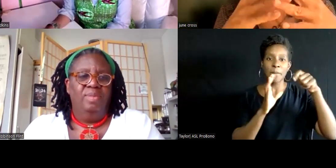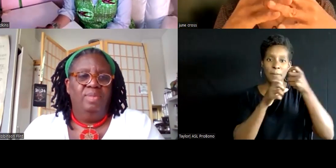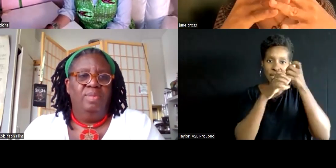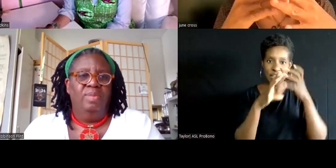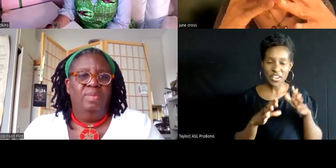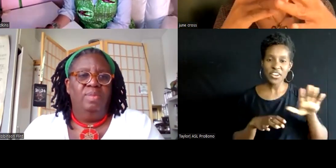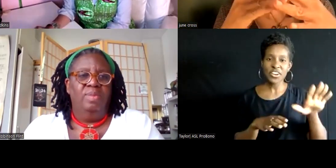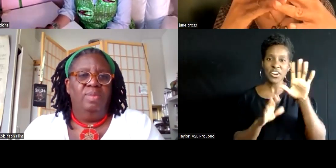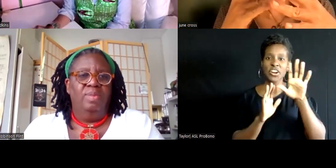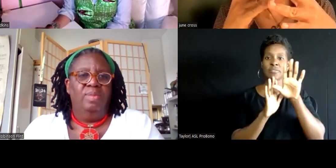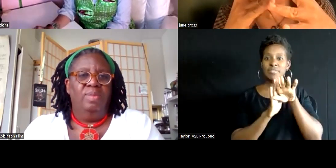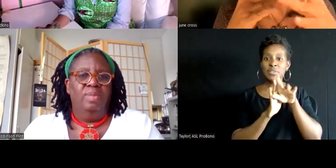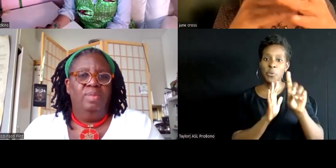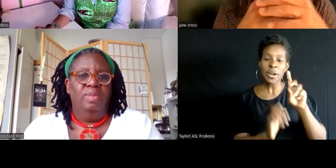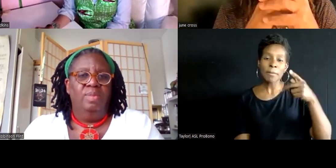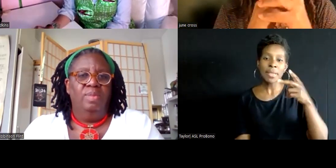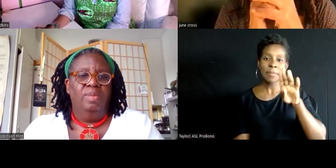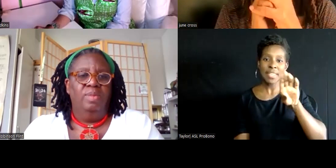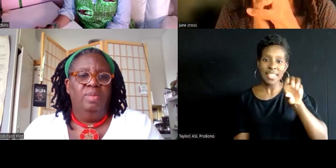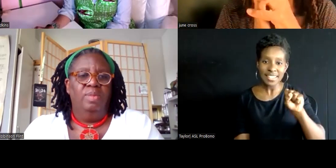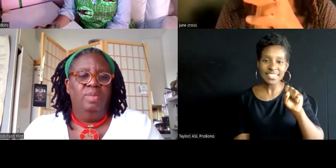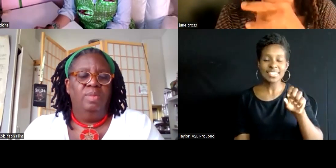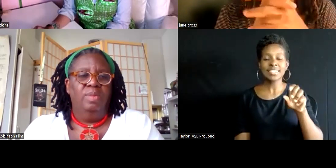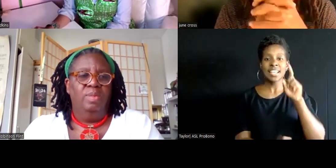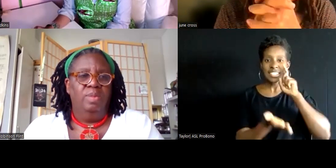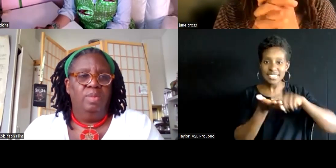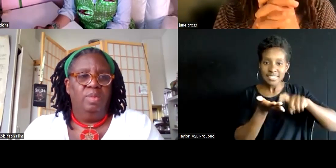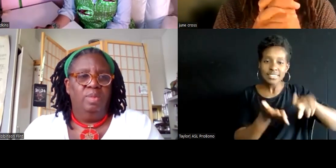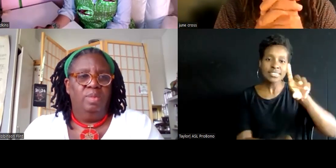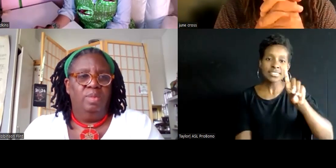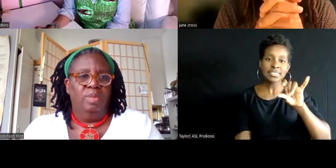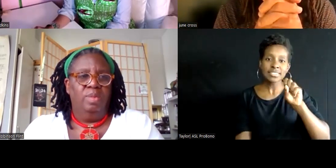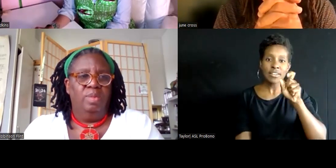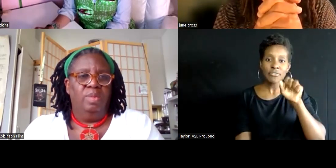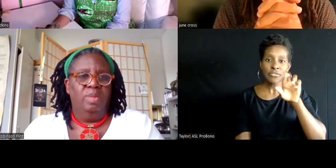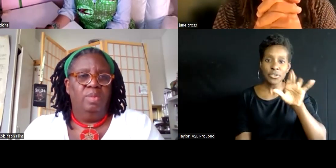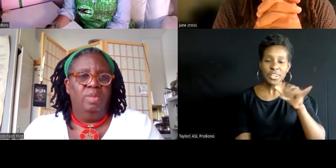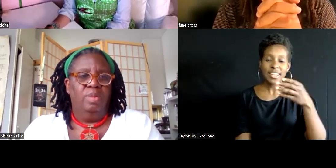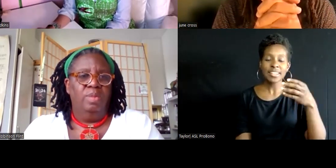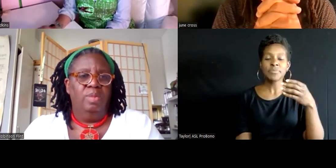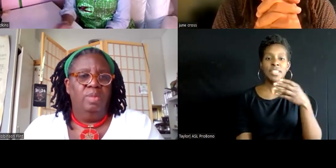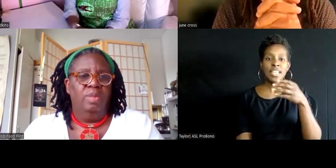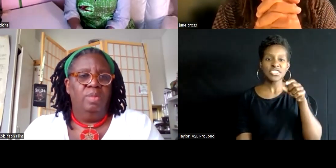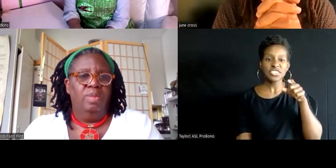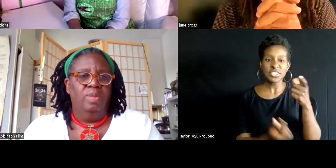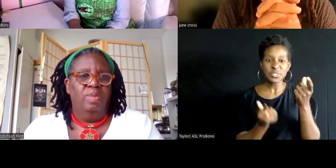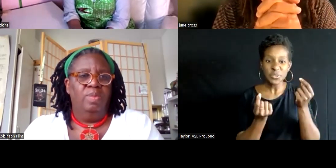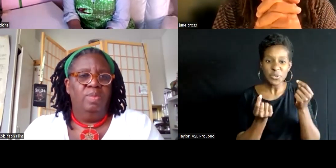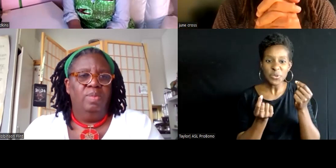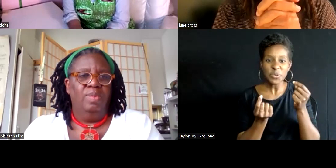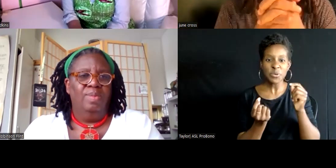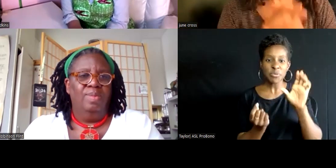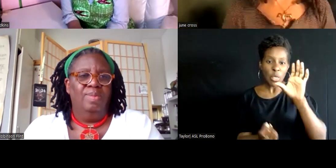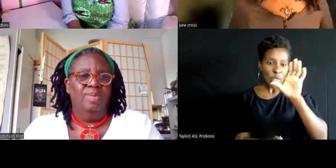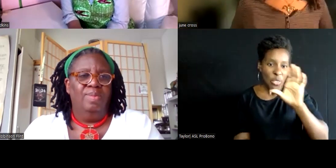PBS, Discovery, and ABC. She is currently directing and producing The Pros and Cons of Comedy, and Tiffany is